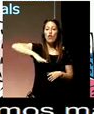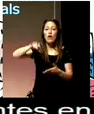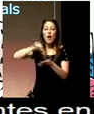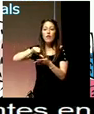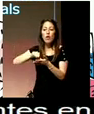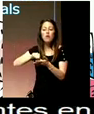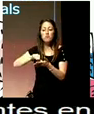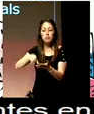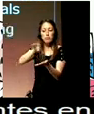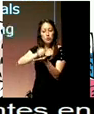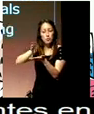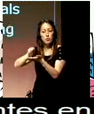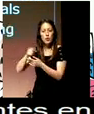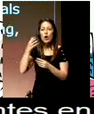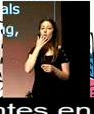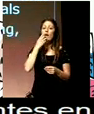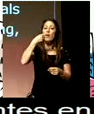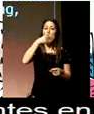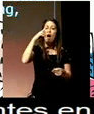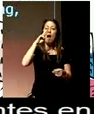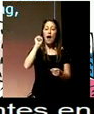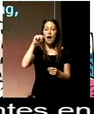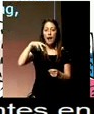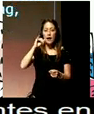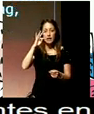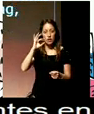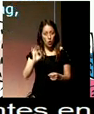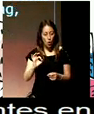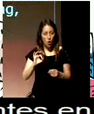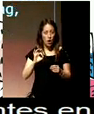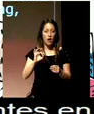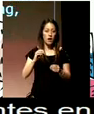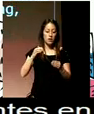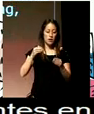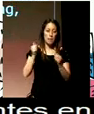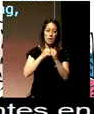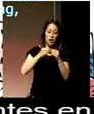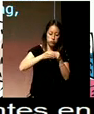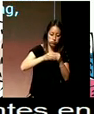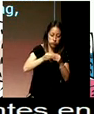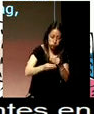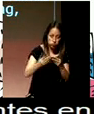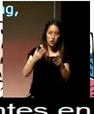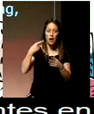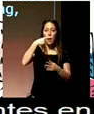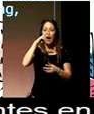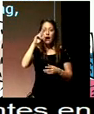cobblestones, gravel, etc. To the right you have one of one example.